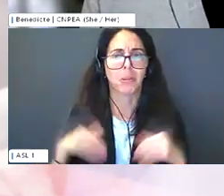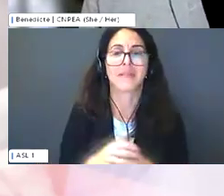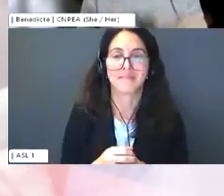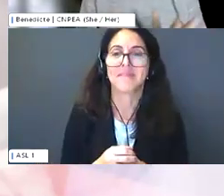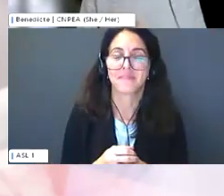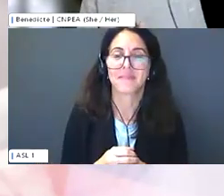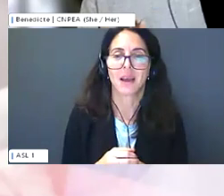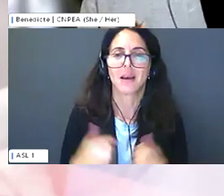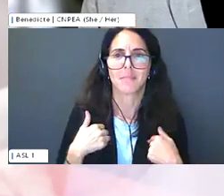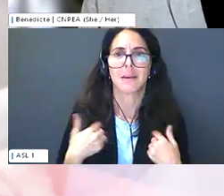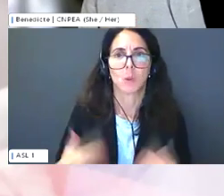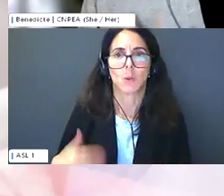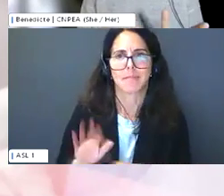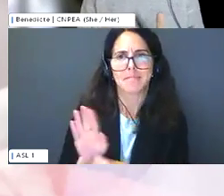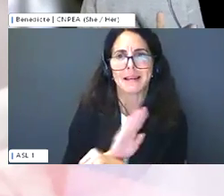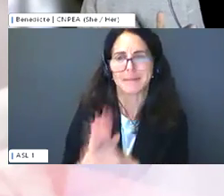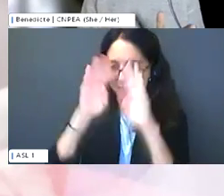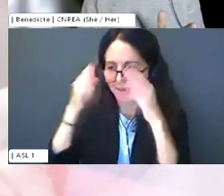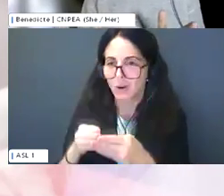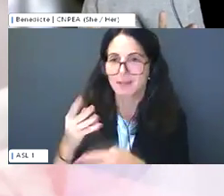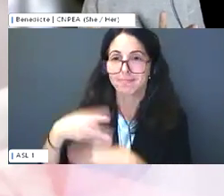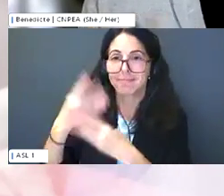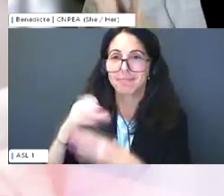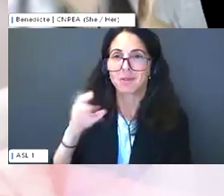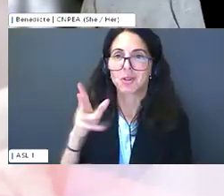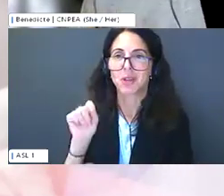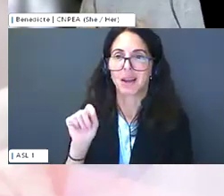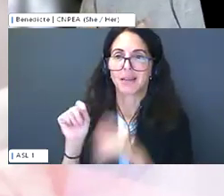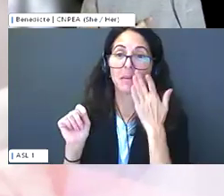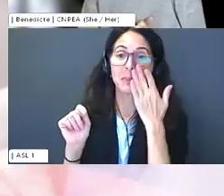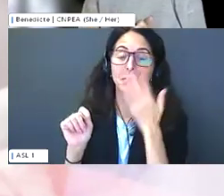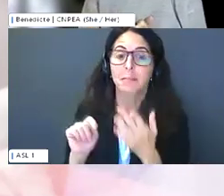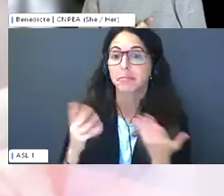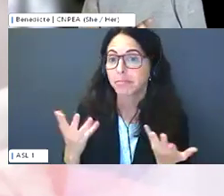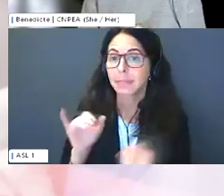I've been busy answering the chat box. So, if